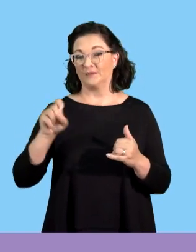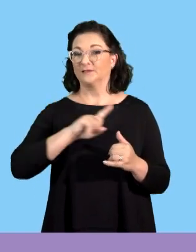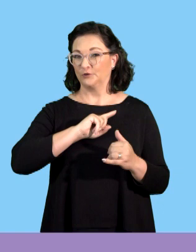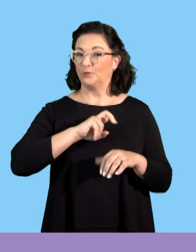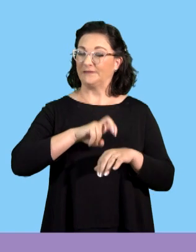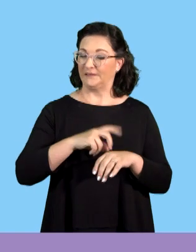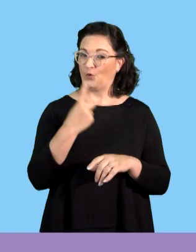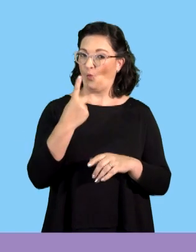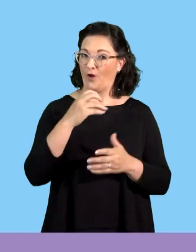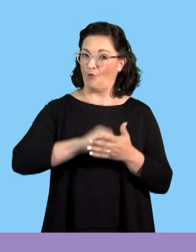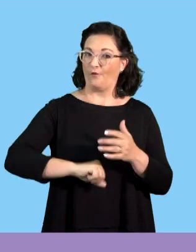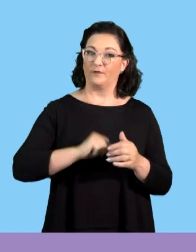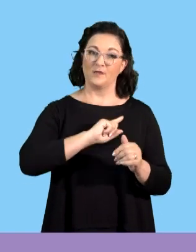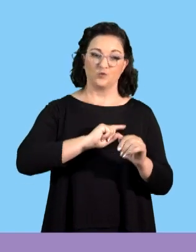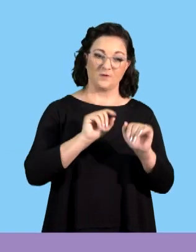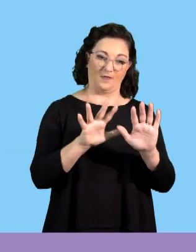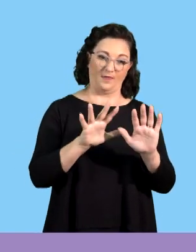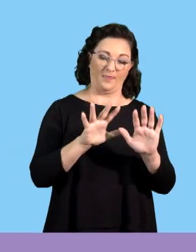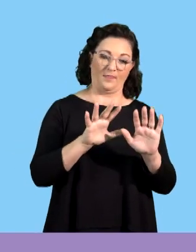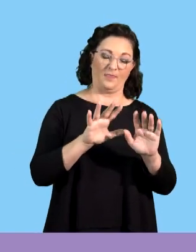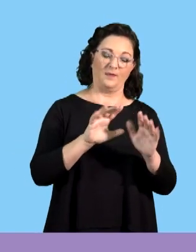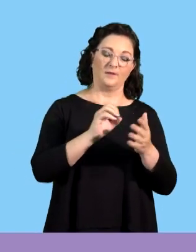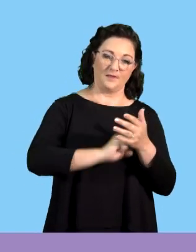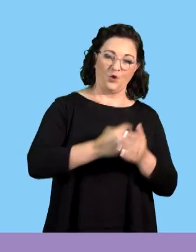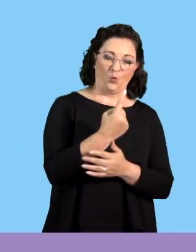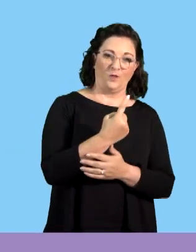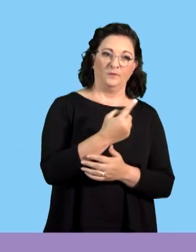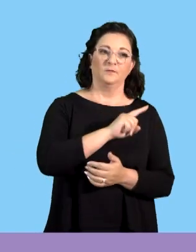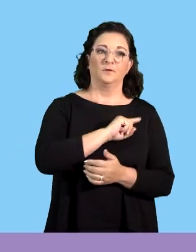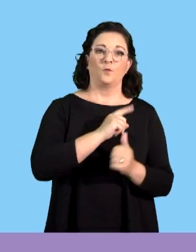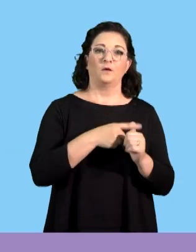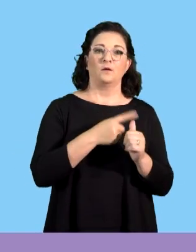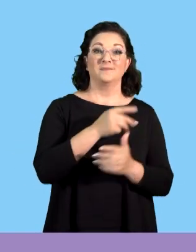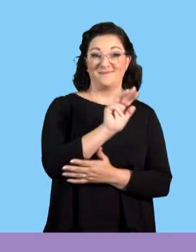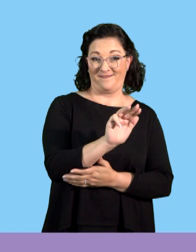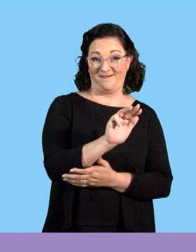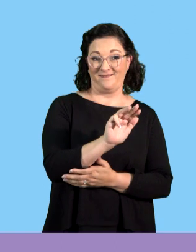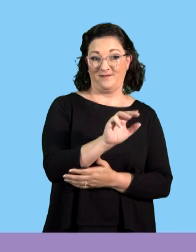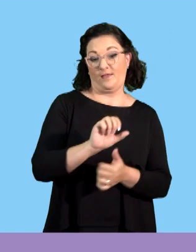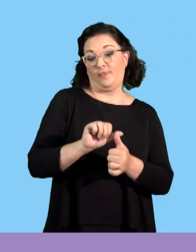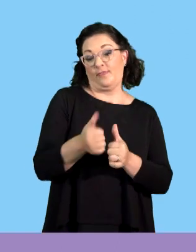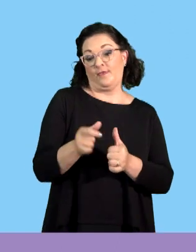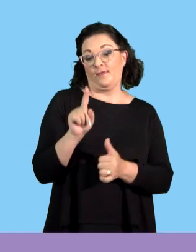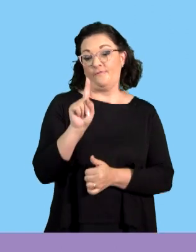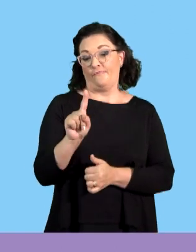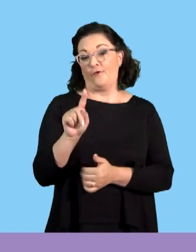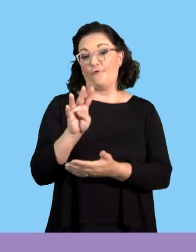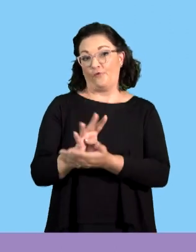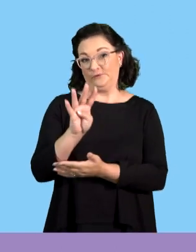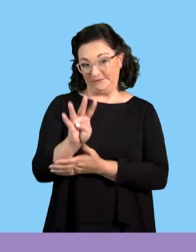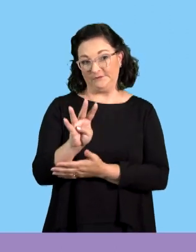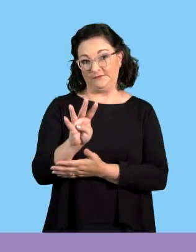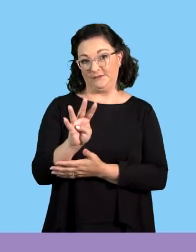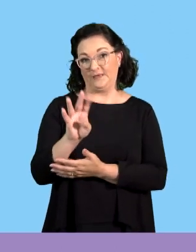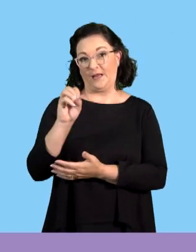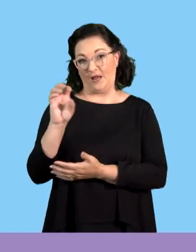take 1 from the tens, which now means we have 9 tenths, and we now have 14 hundredths.